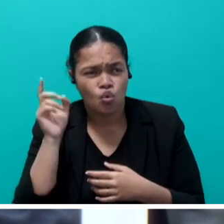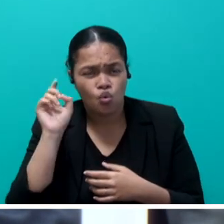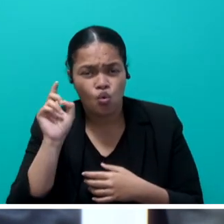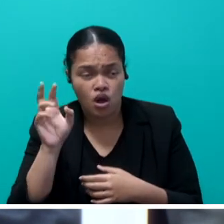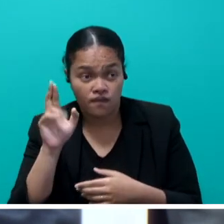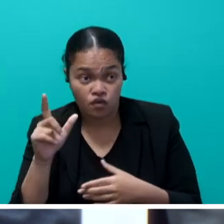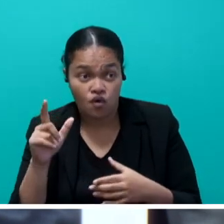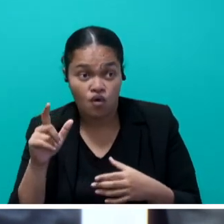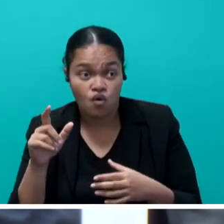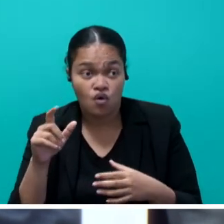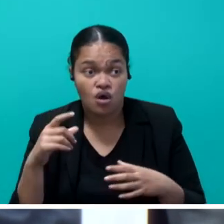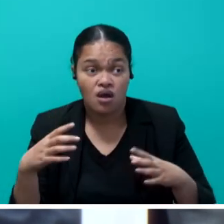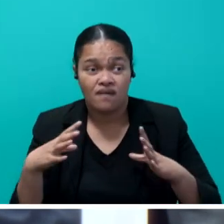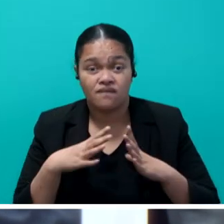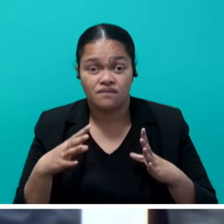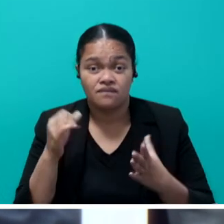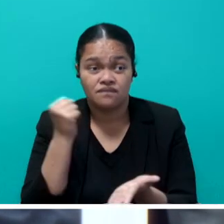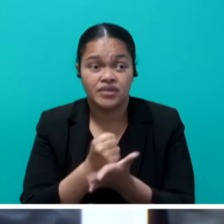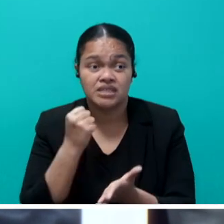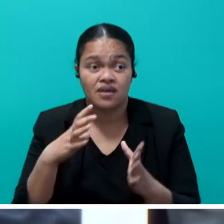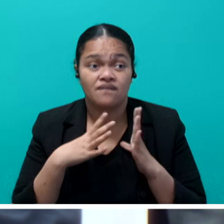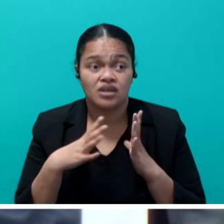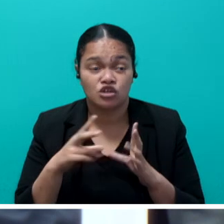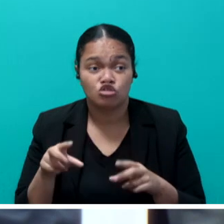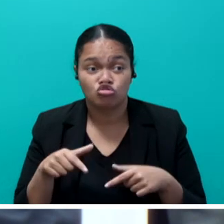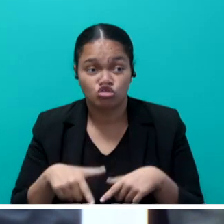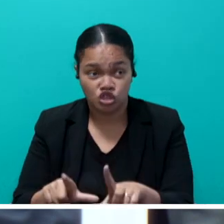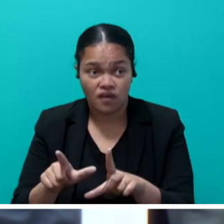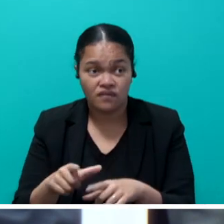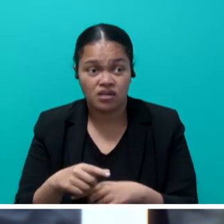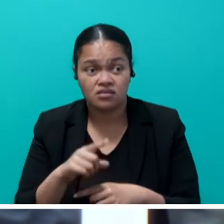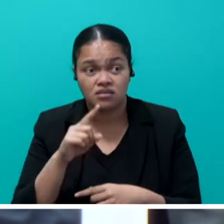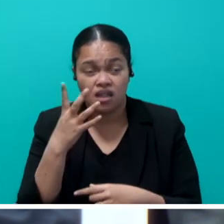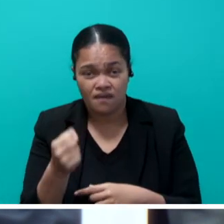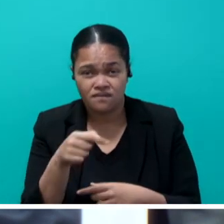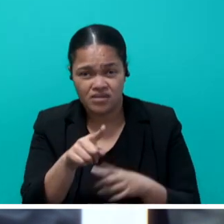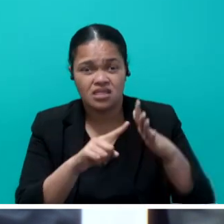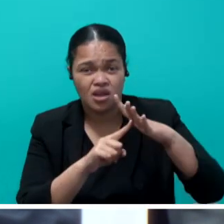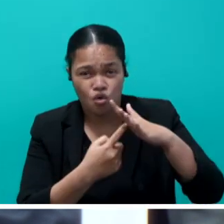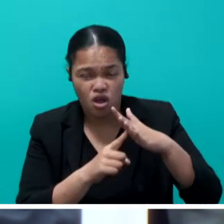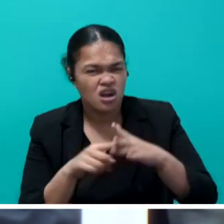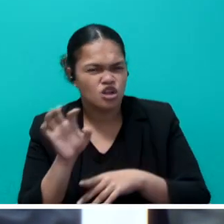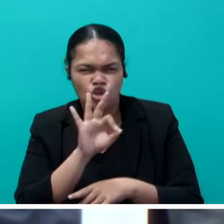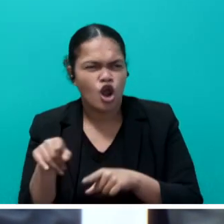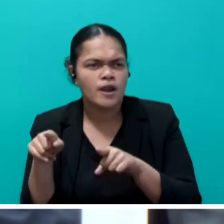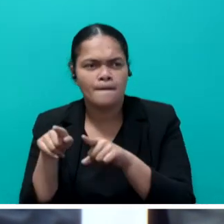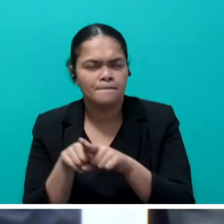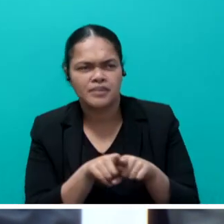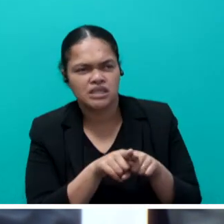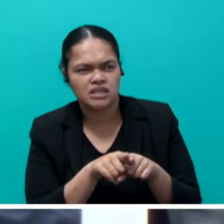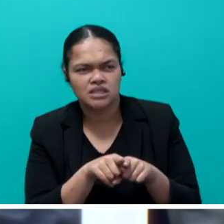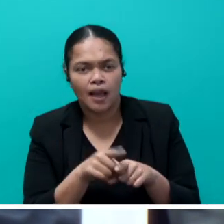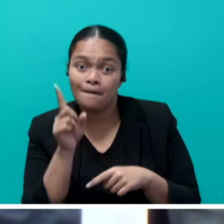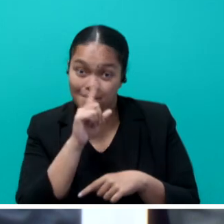visa-free travel is in that context. But visa-free travel does not mean, say, that